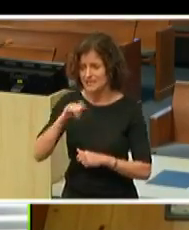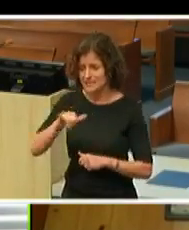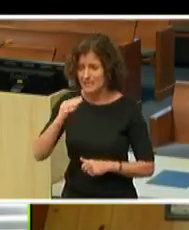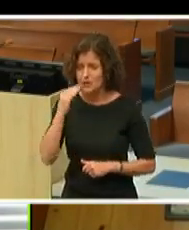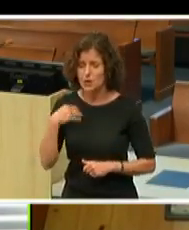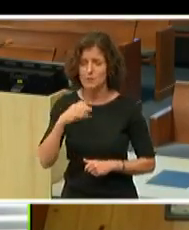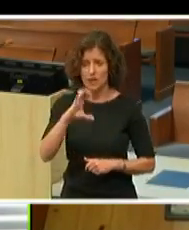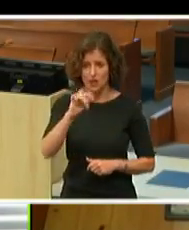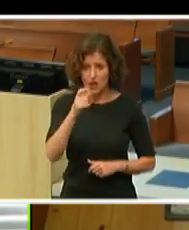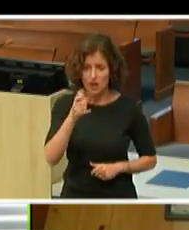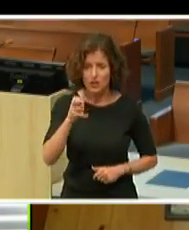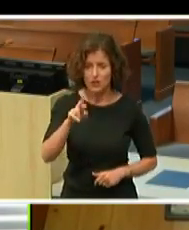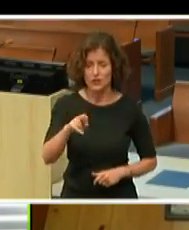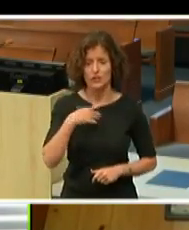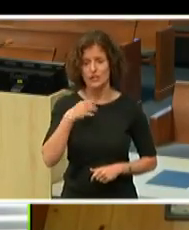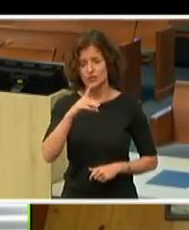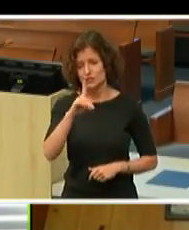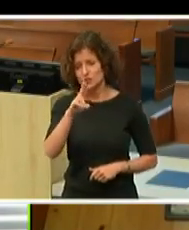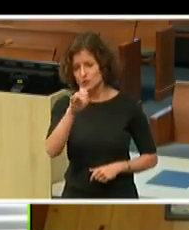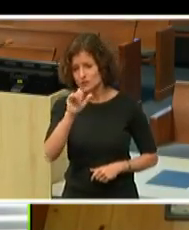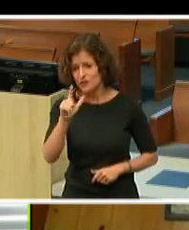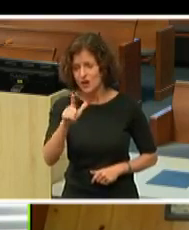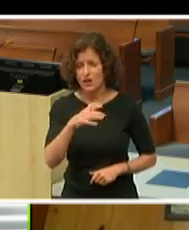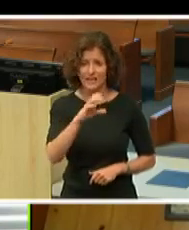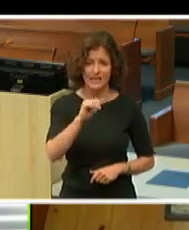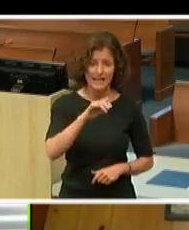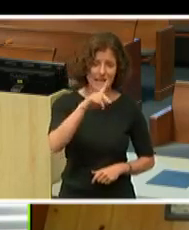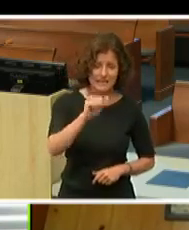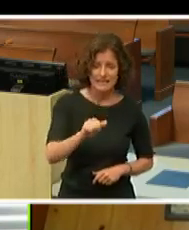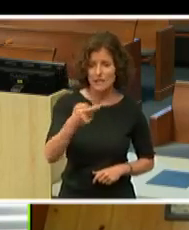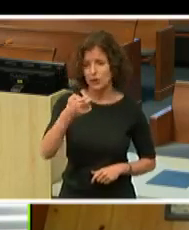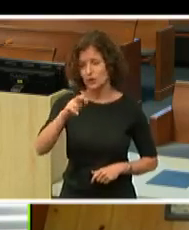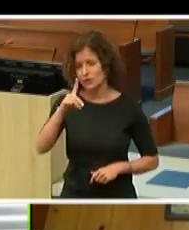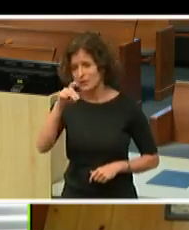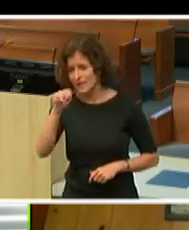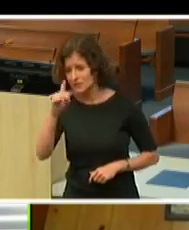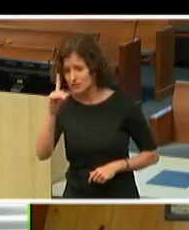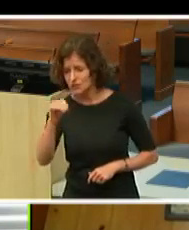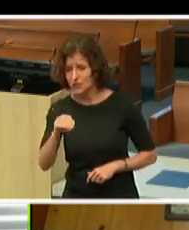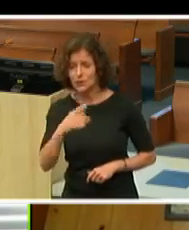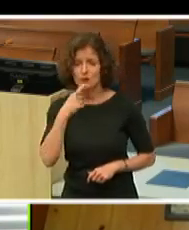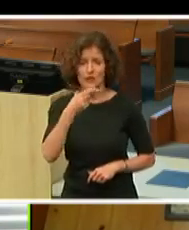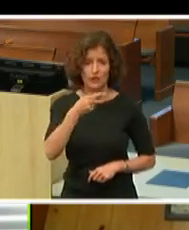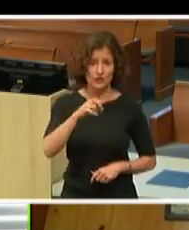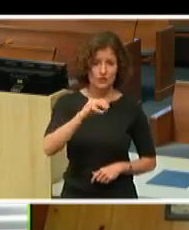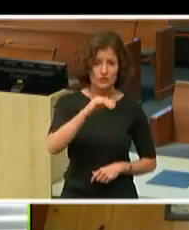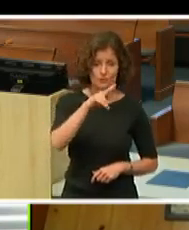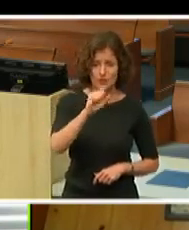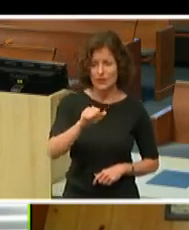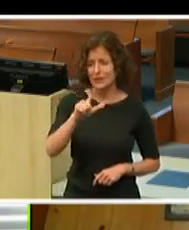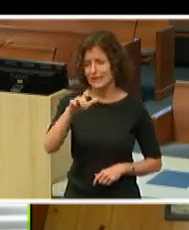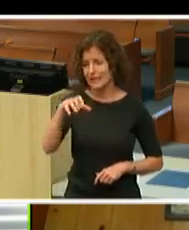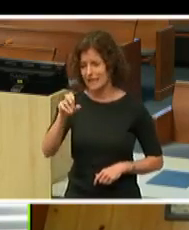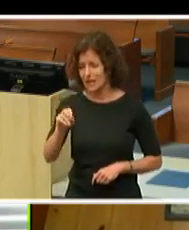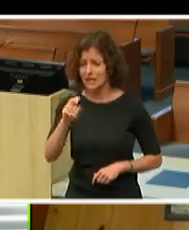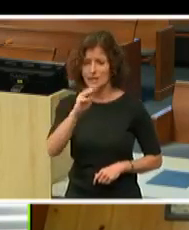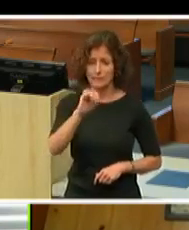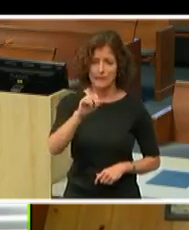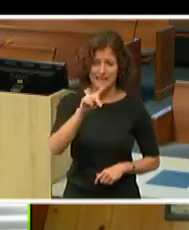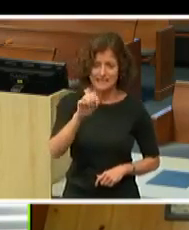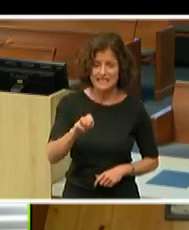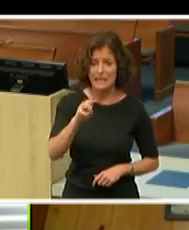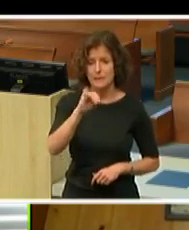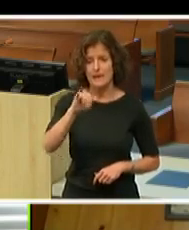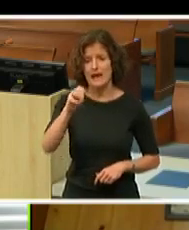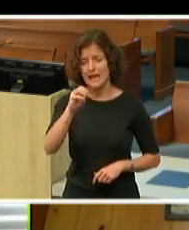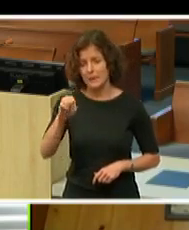Collier County, Duval County, Escambia, Hernando, Hillsborough, Lee, Leon, Manatee,